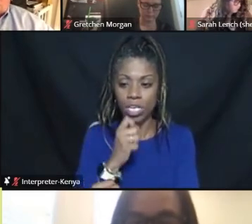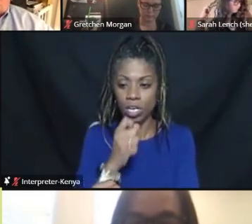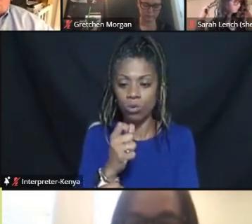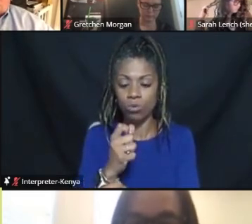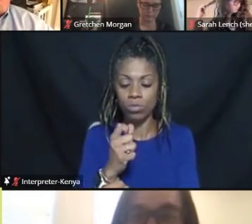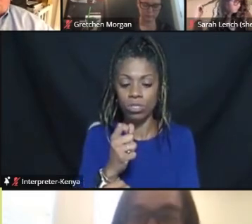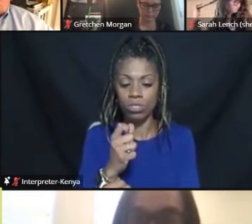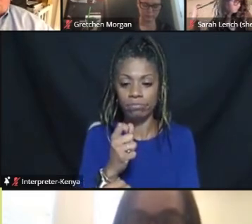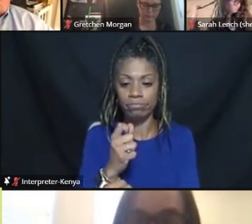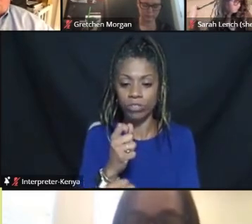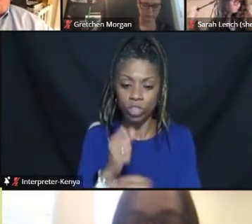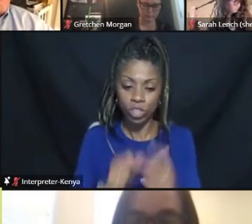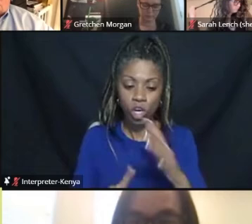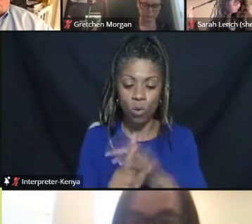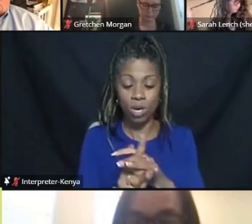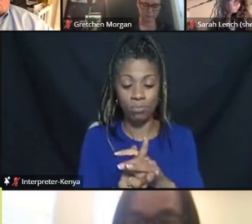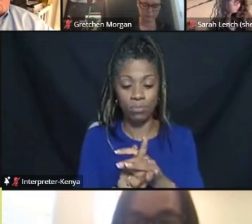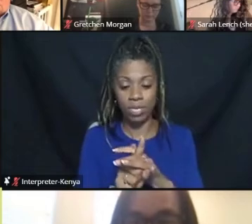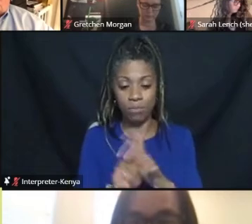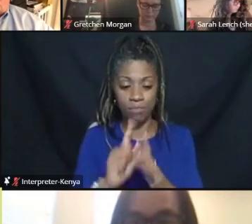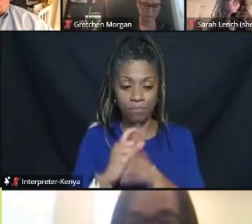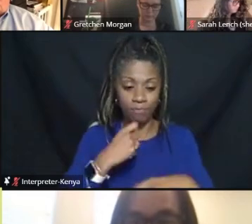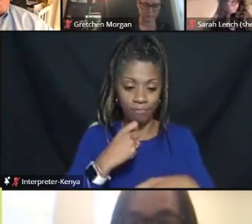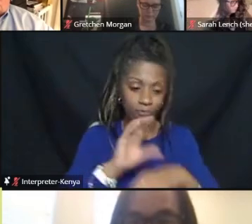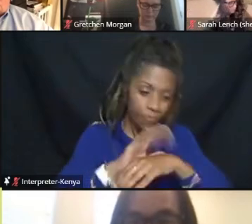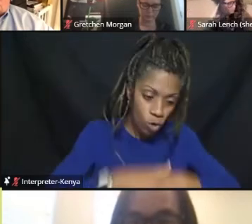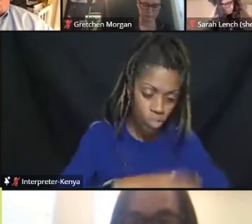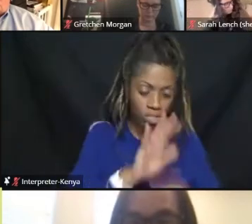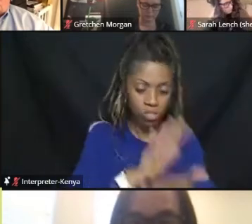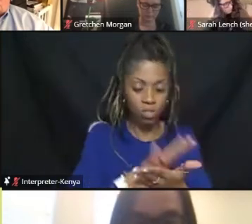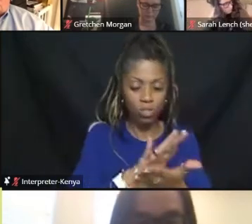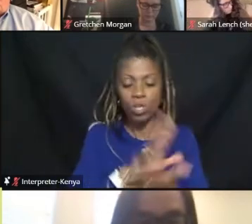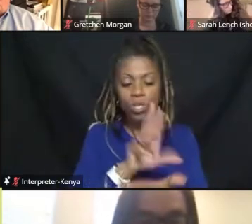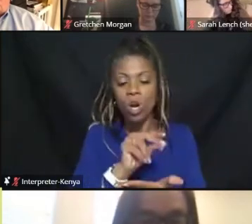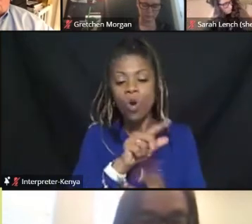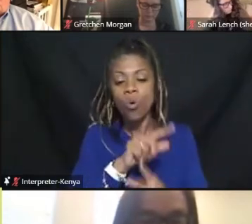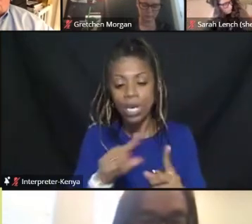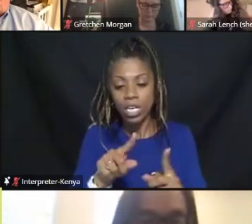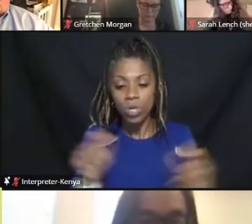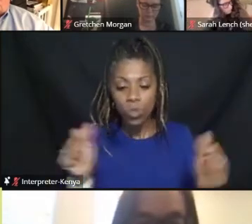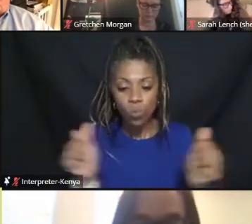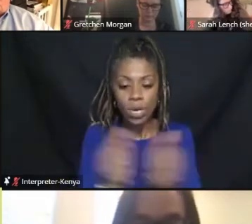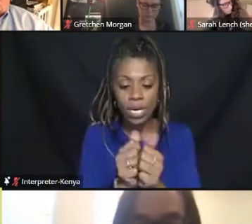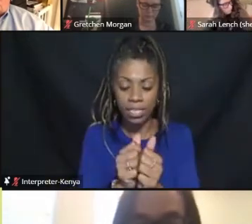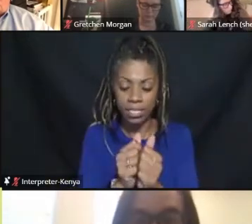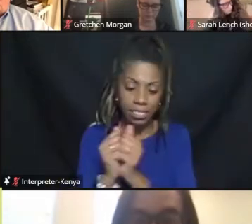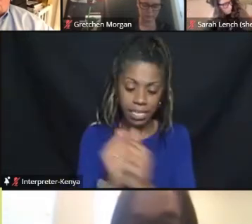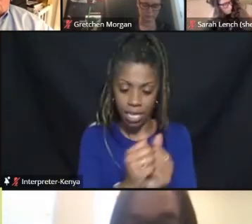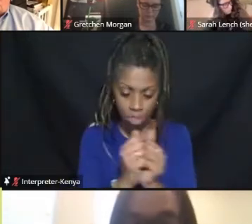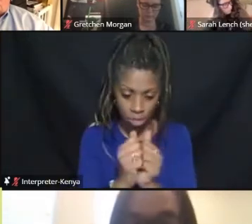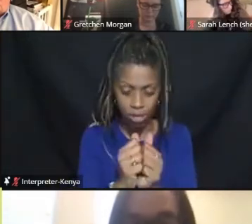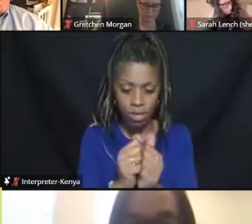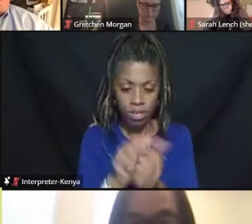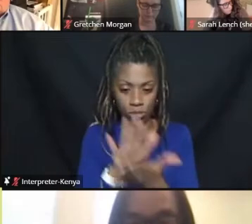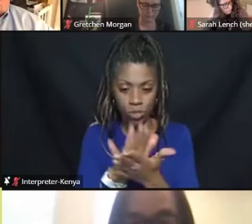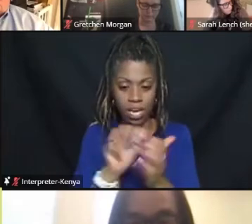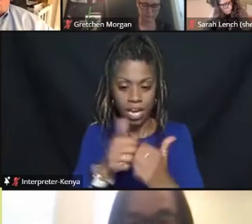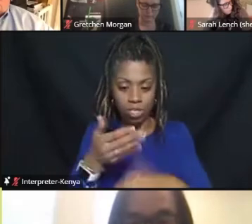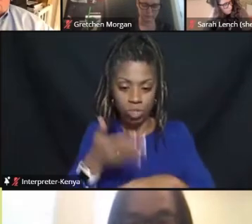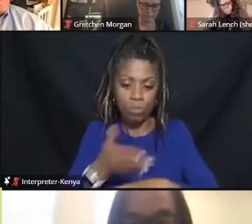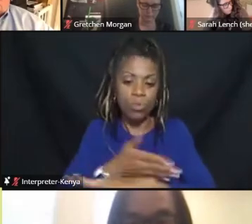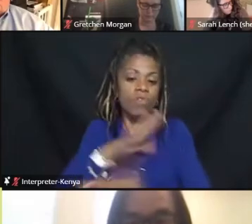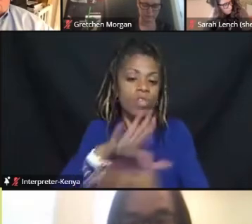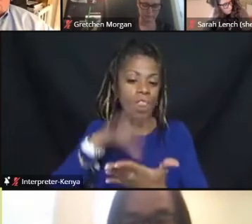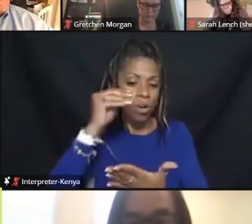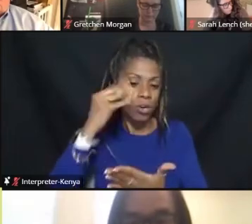with schools. We're in the trenches with them, identifying the data and how we can improve the learner